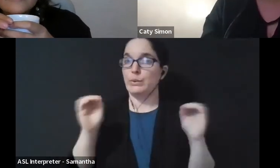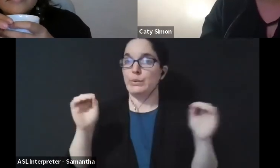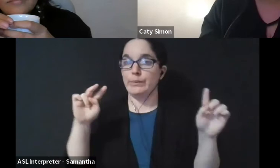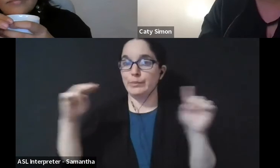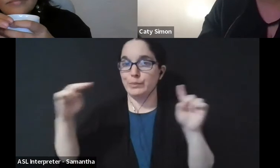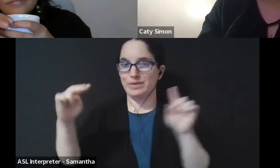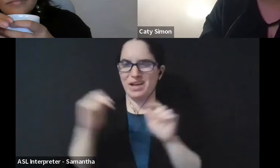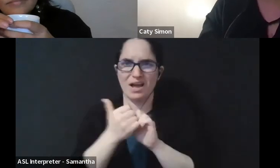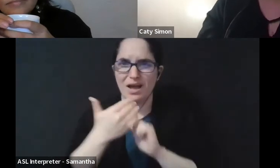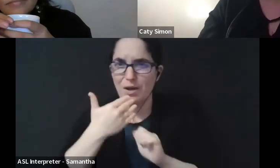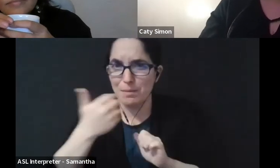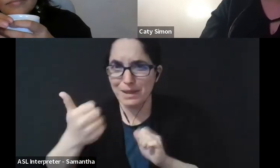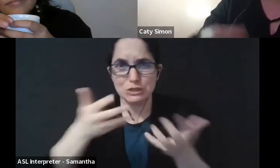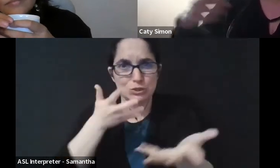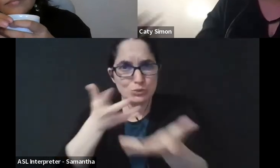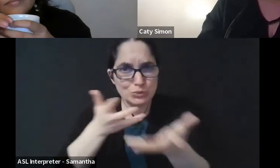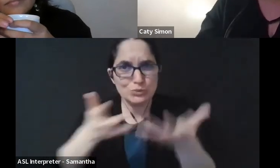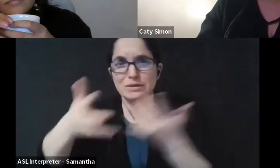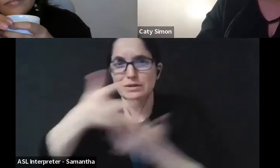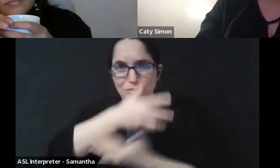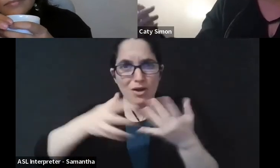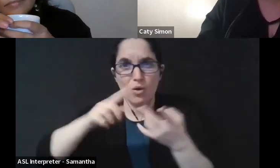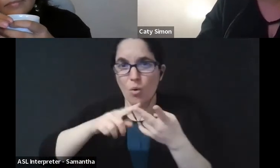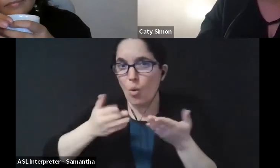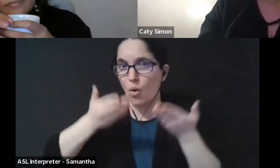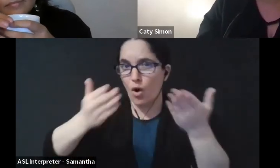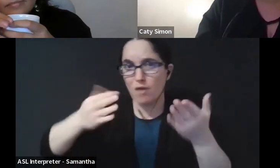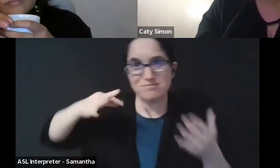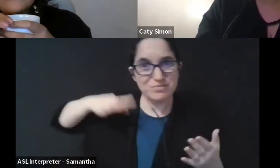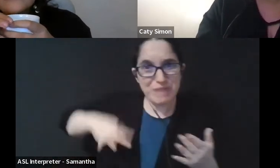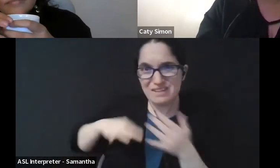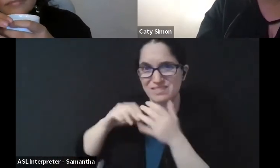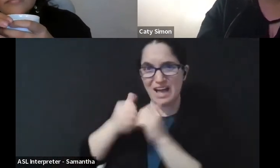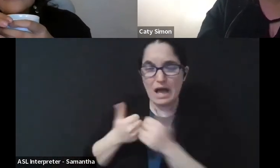with us as a collective body or to offer us benefits as a collective body.